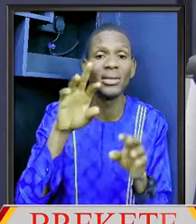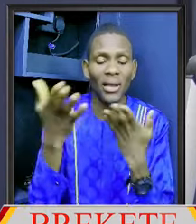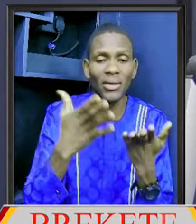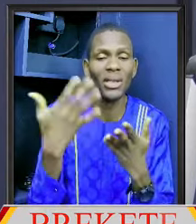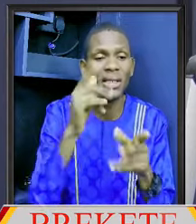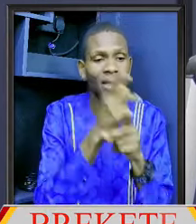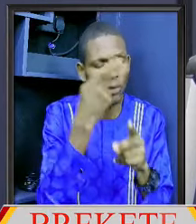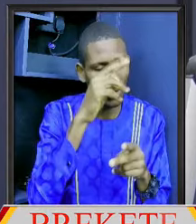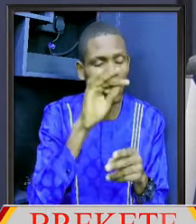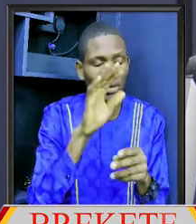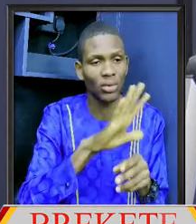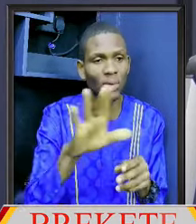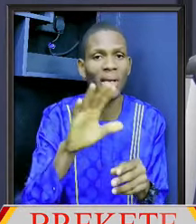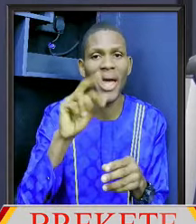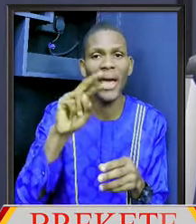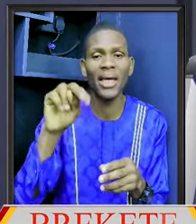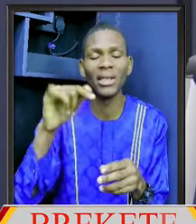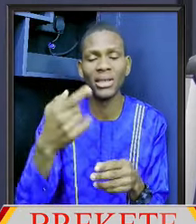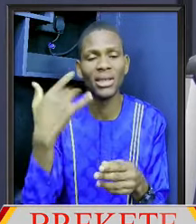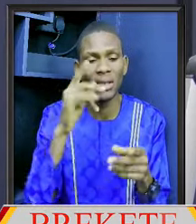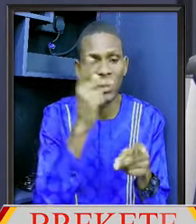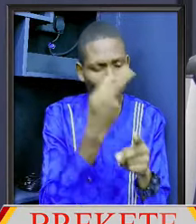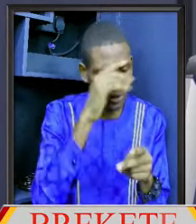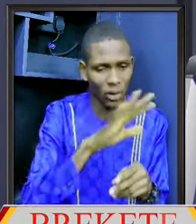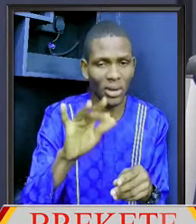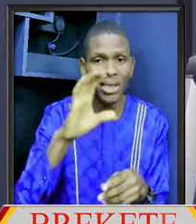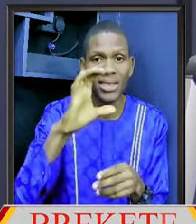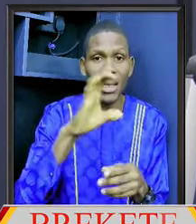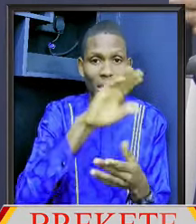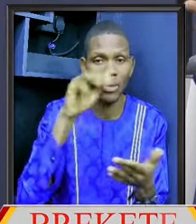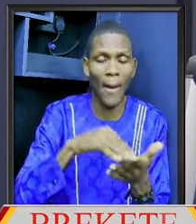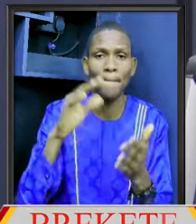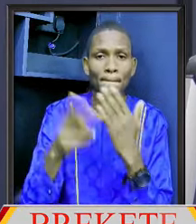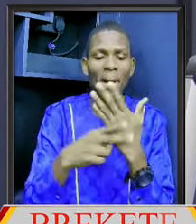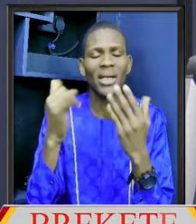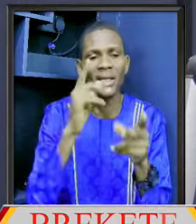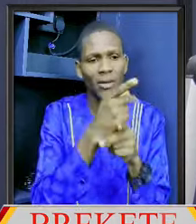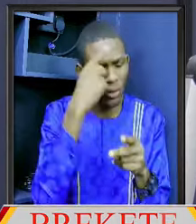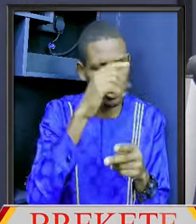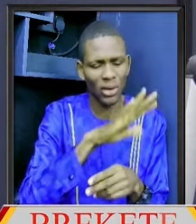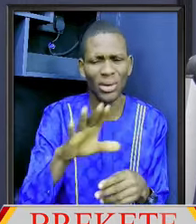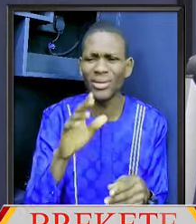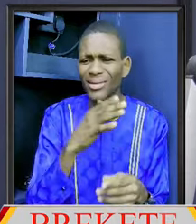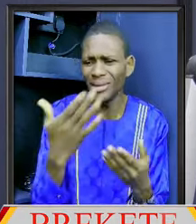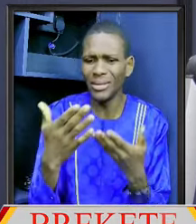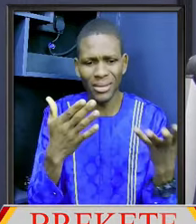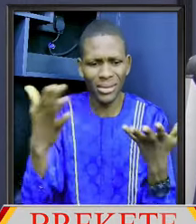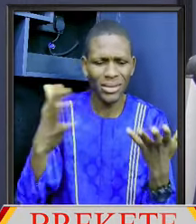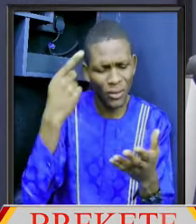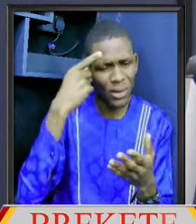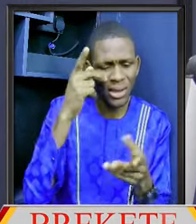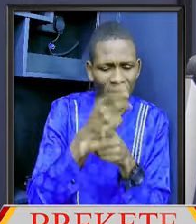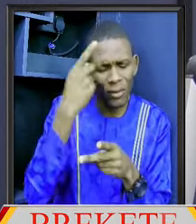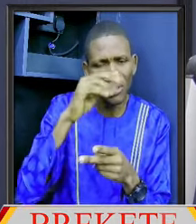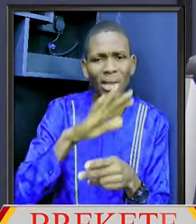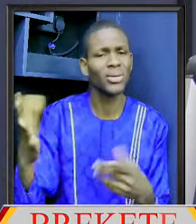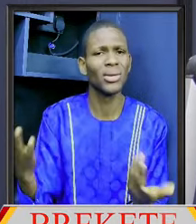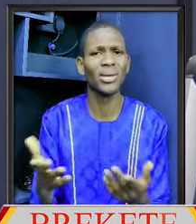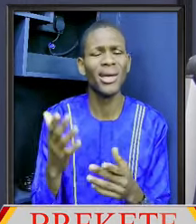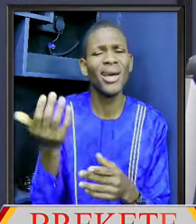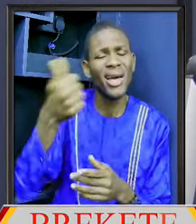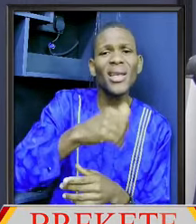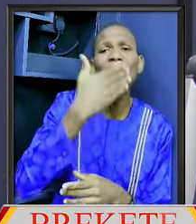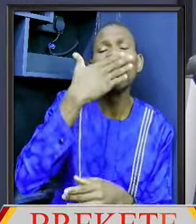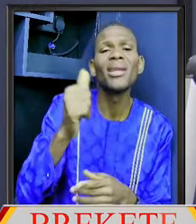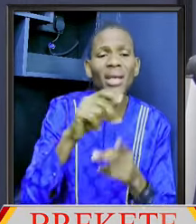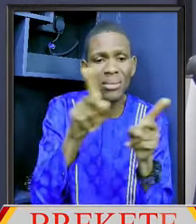children. LNG, they reserve for their children. Central Bank, they reserve for their children. EVA, they reserve for their children. Any better